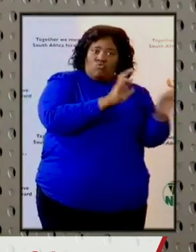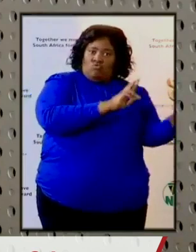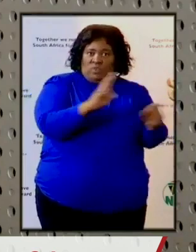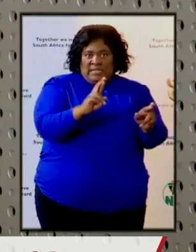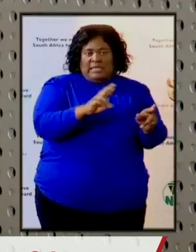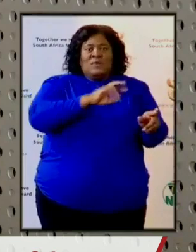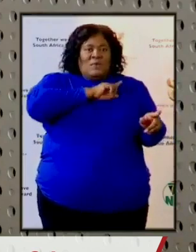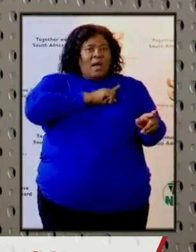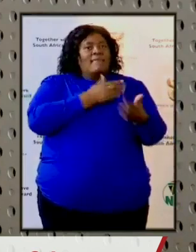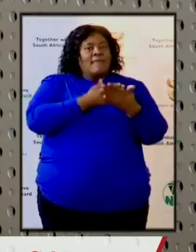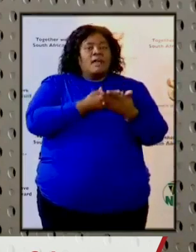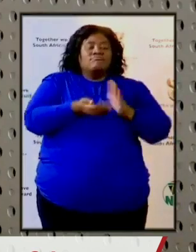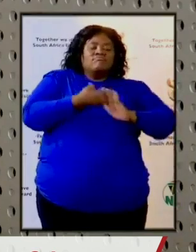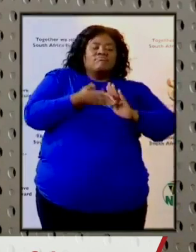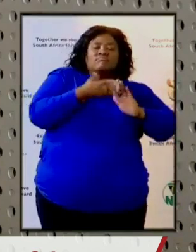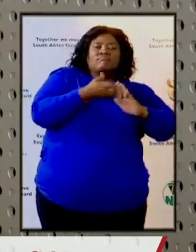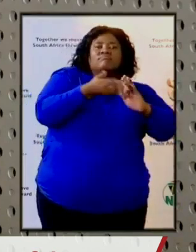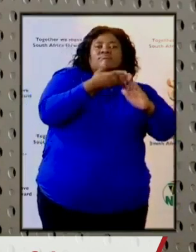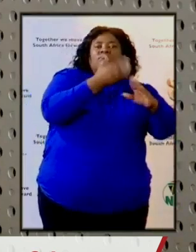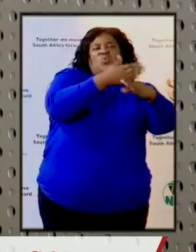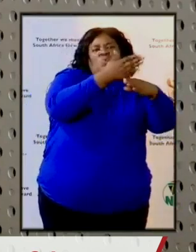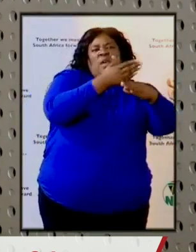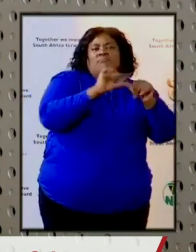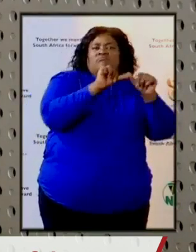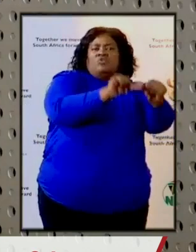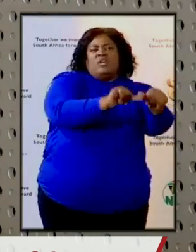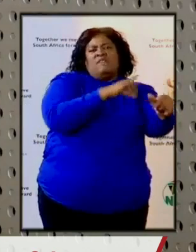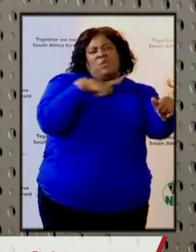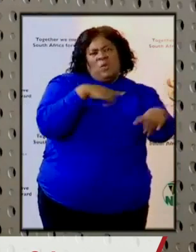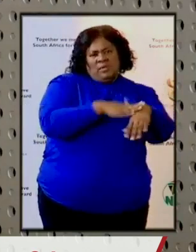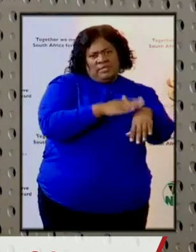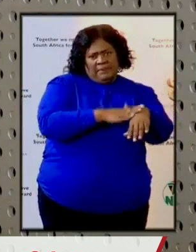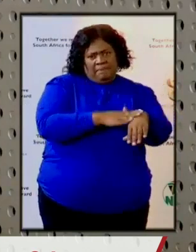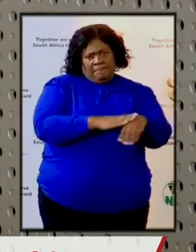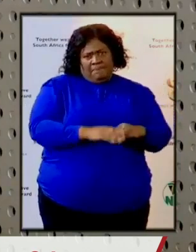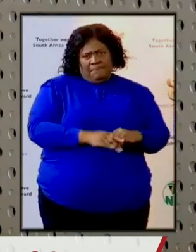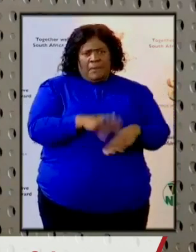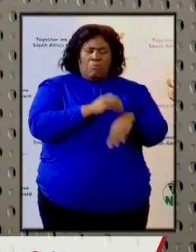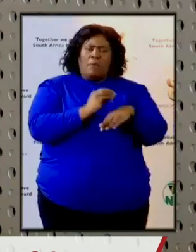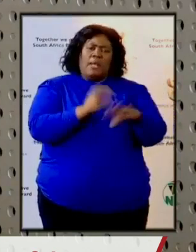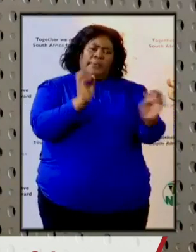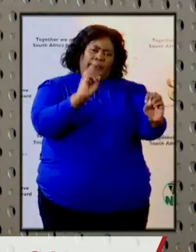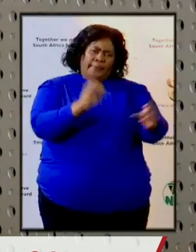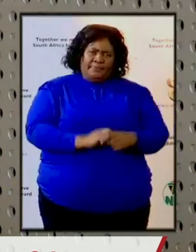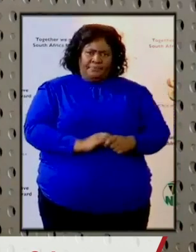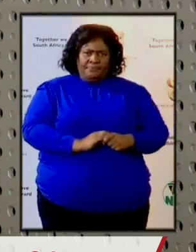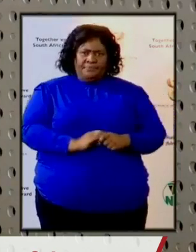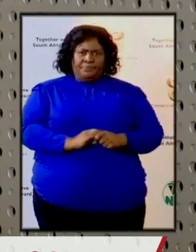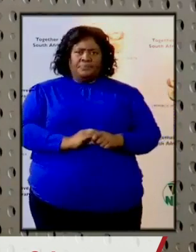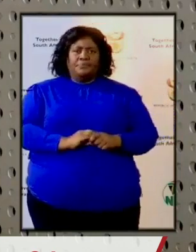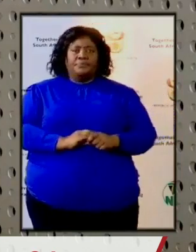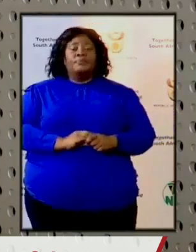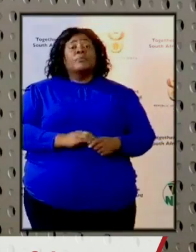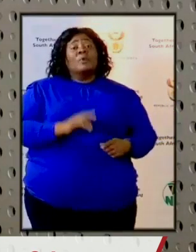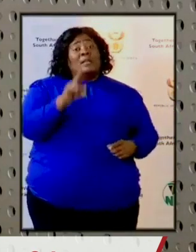work for much longer without many problems. So that